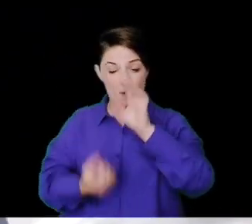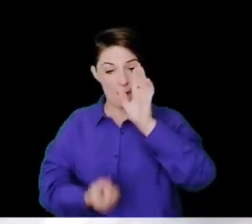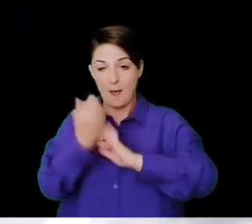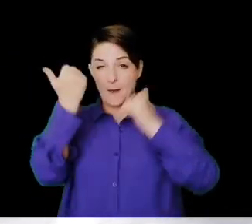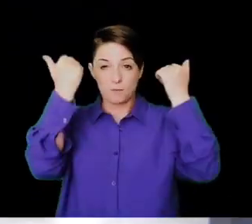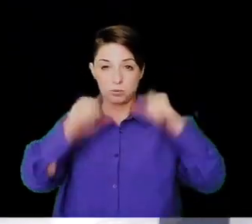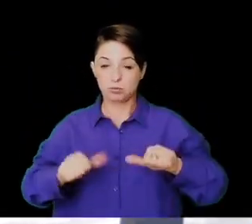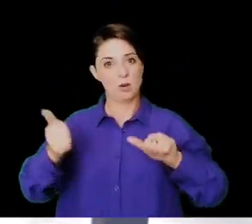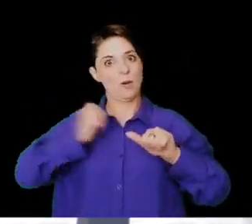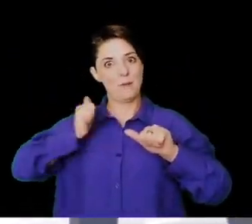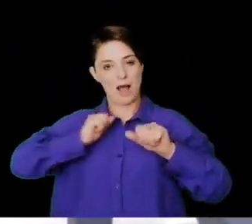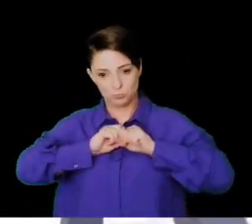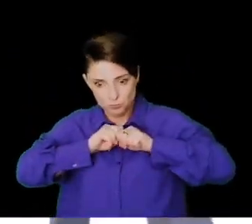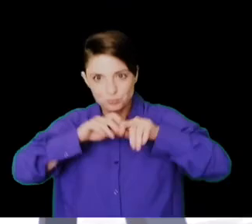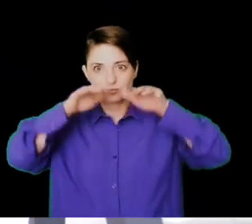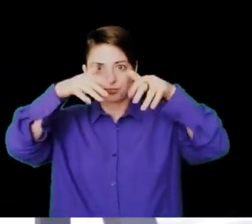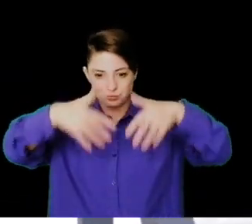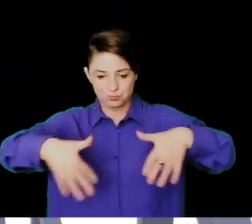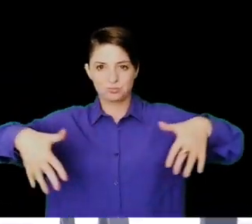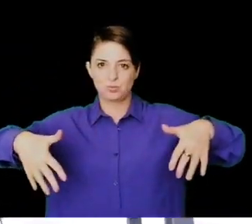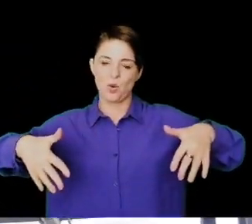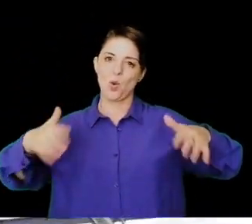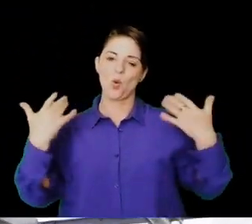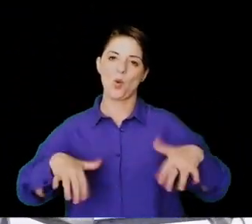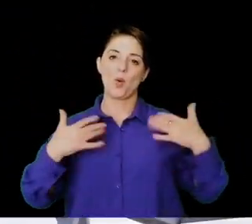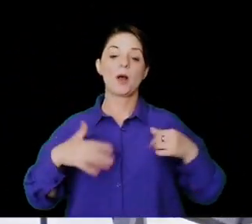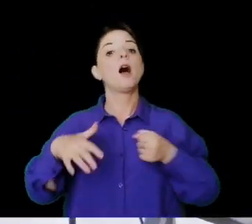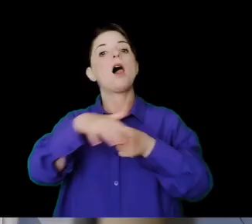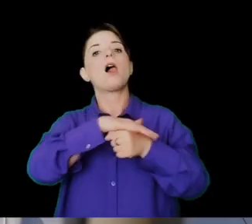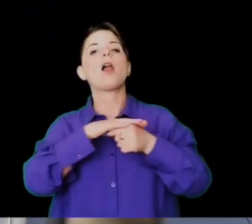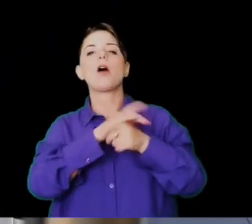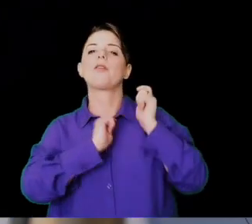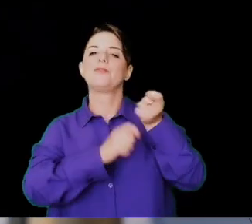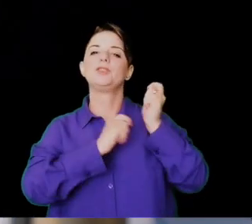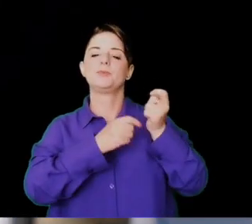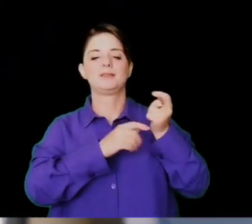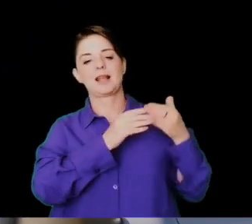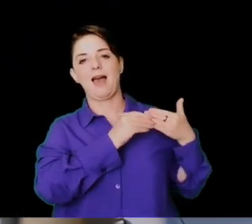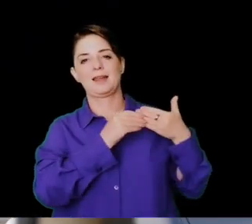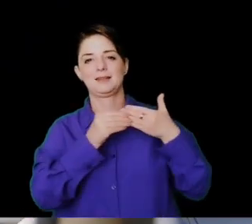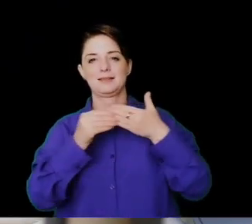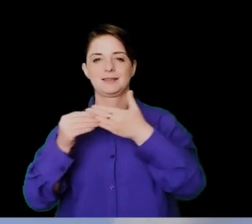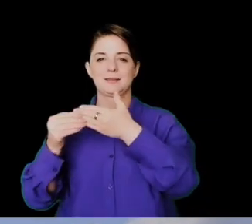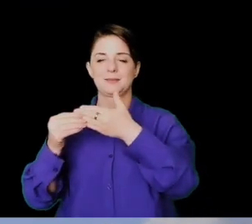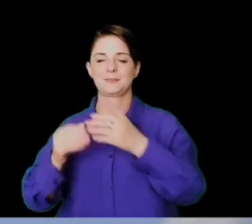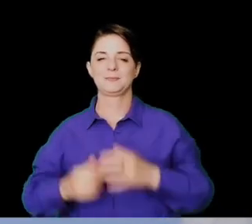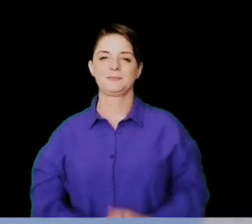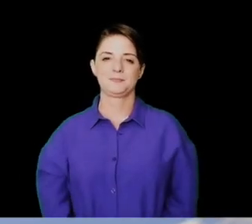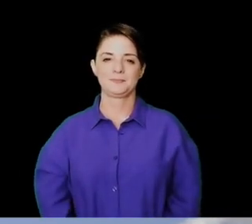this moment. It's make or break. We're about to chuck the oysters on the reef. A local fisherman guides them